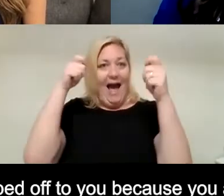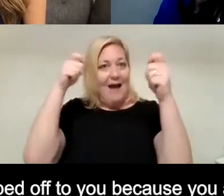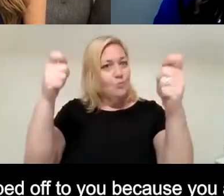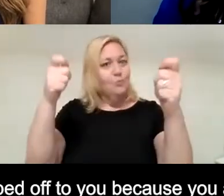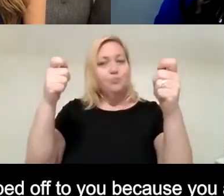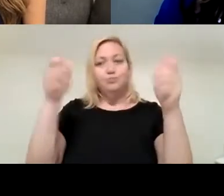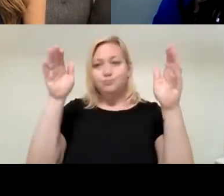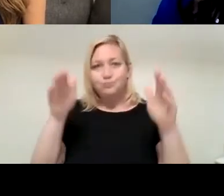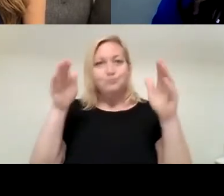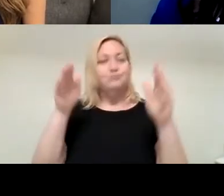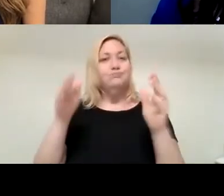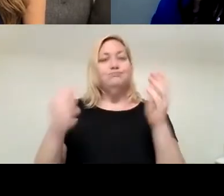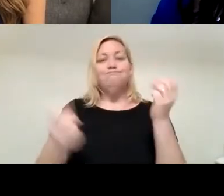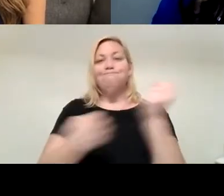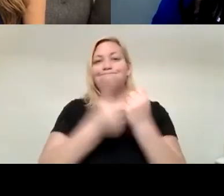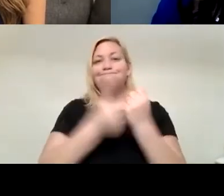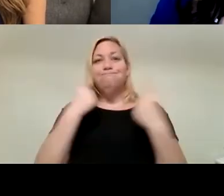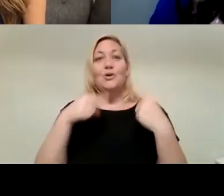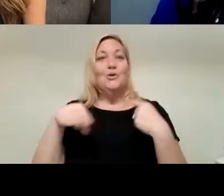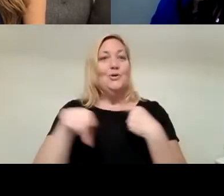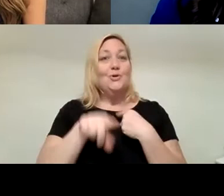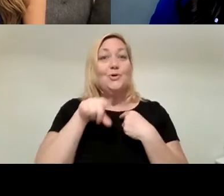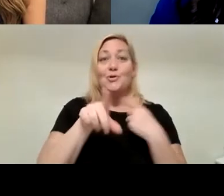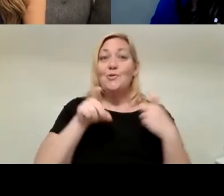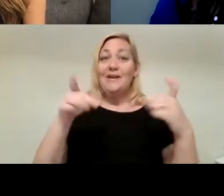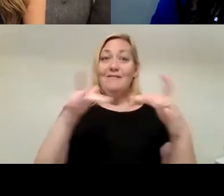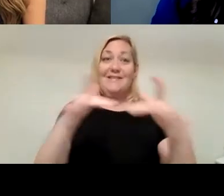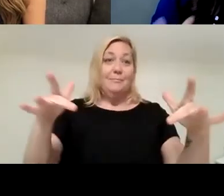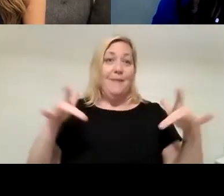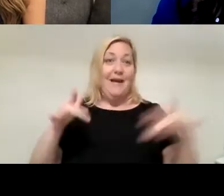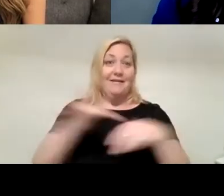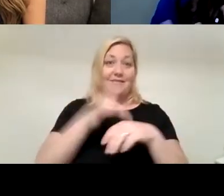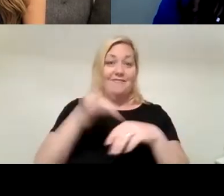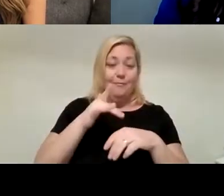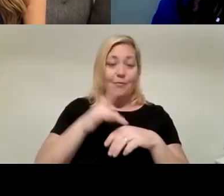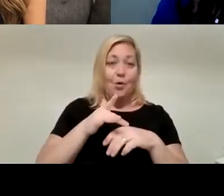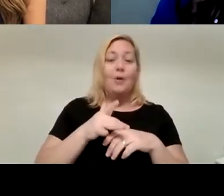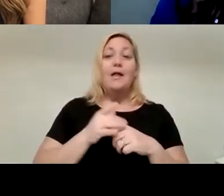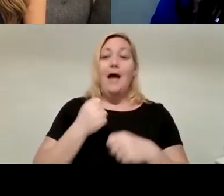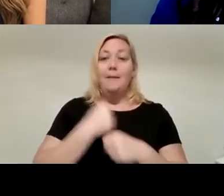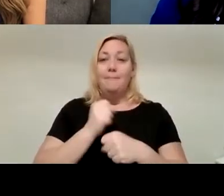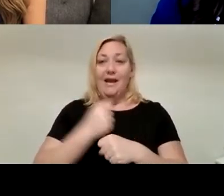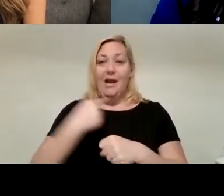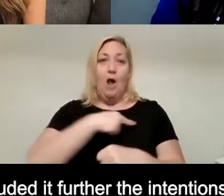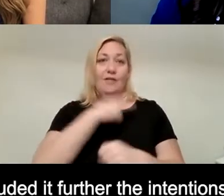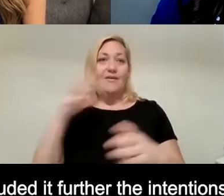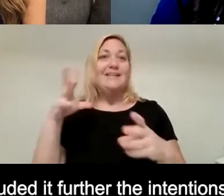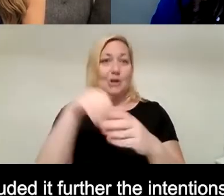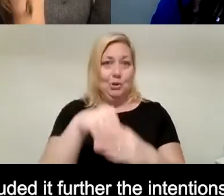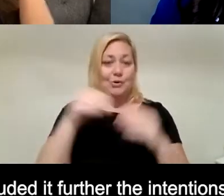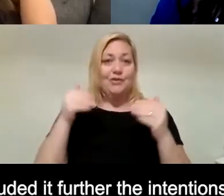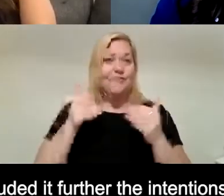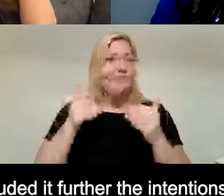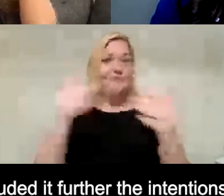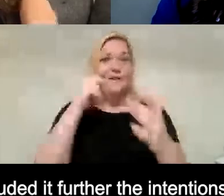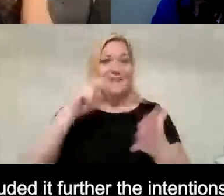also tipped off to you, because you are giving this space and making me feel all of us included, to further the